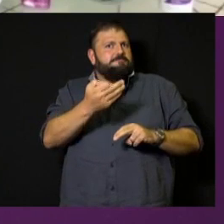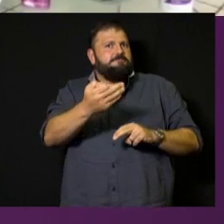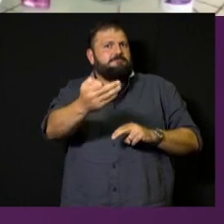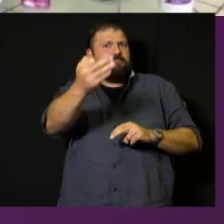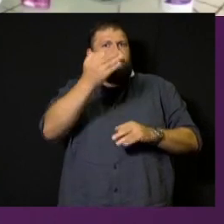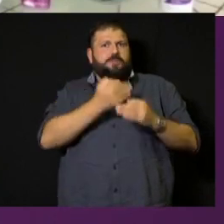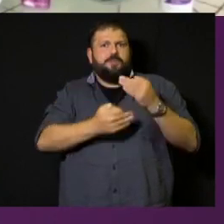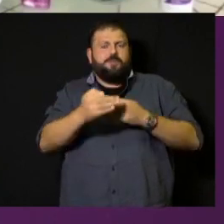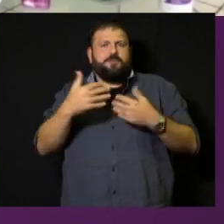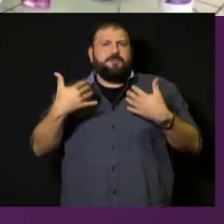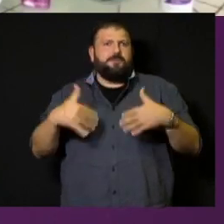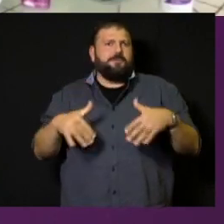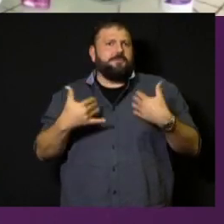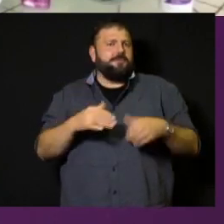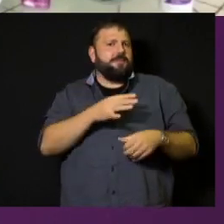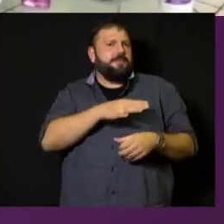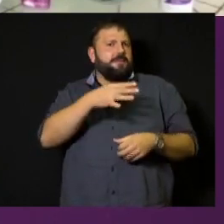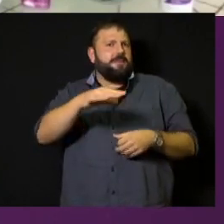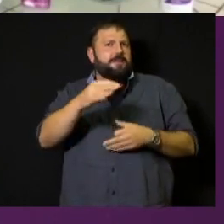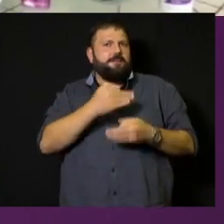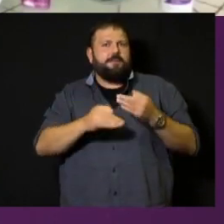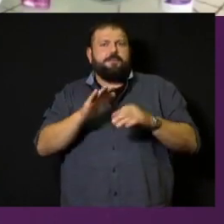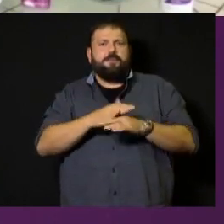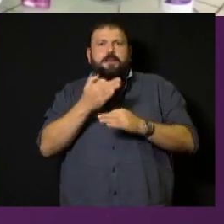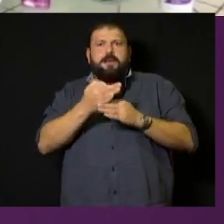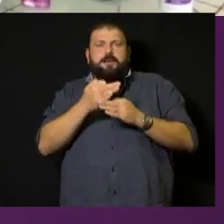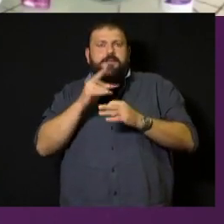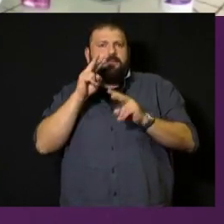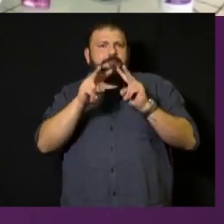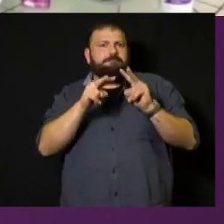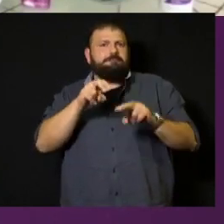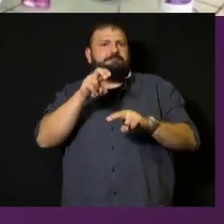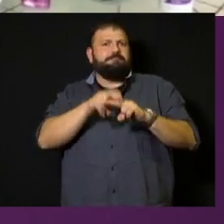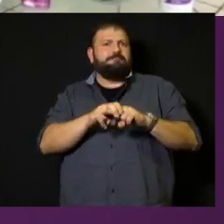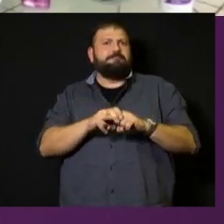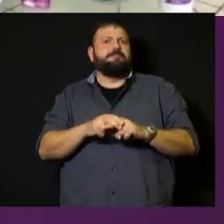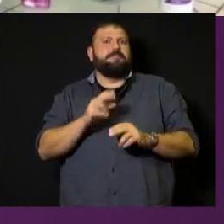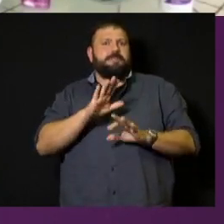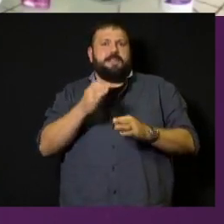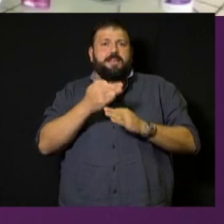I don't know if probably he has super glue, but the power of will.